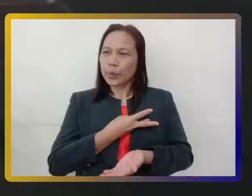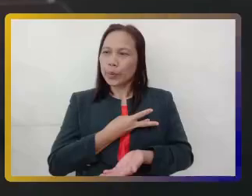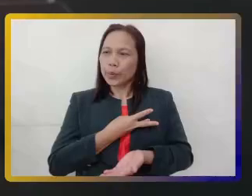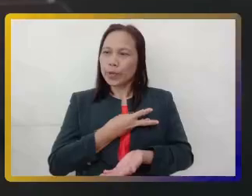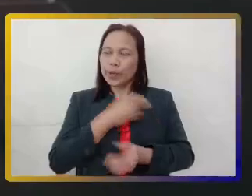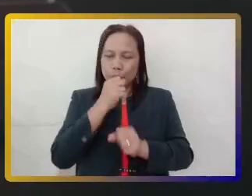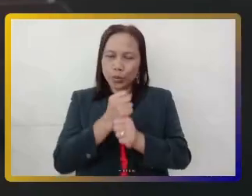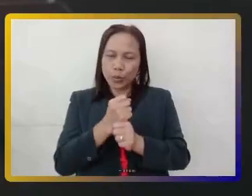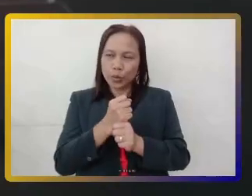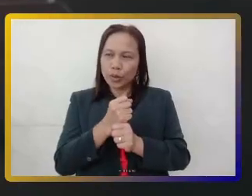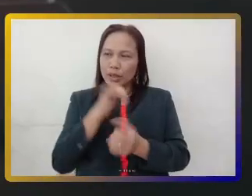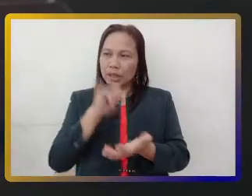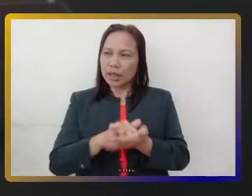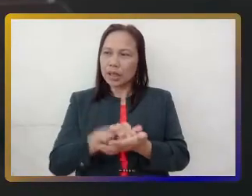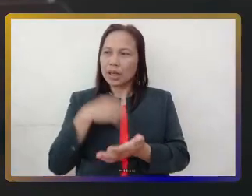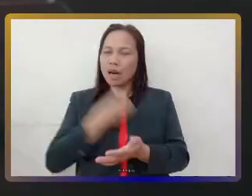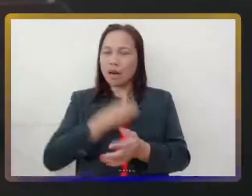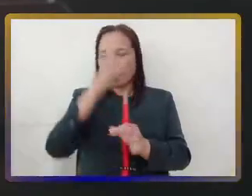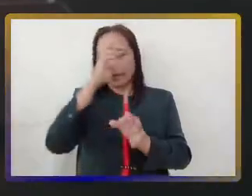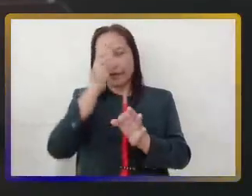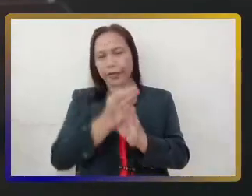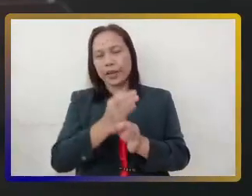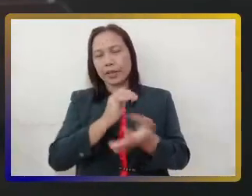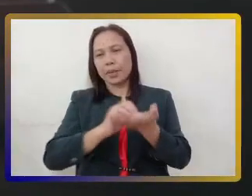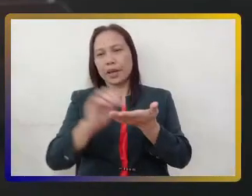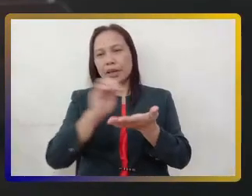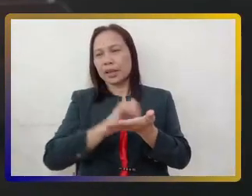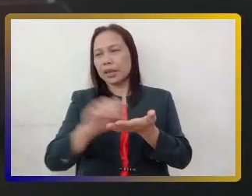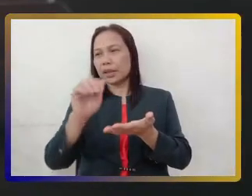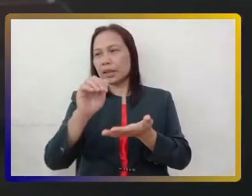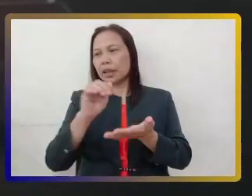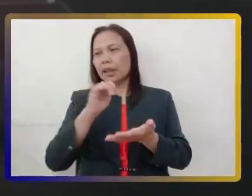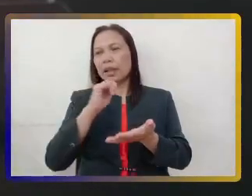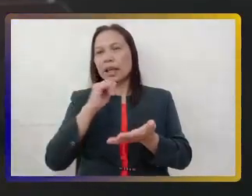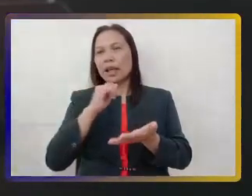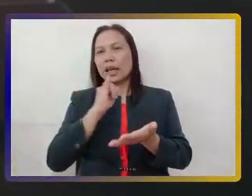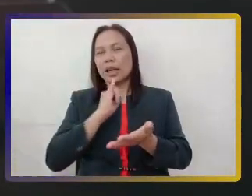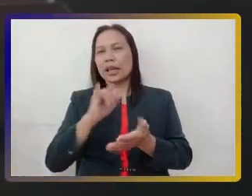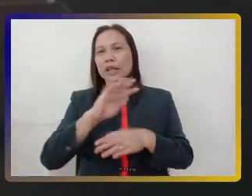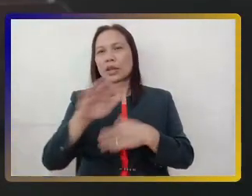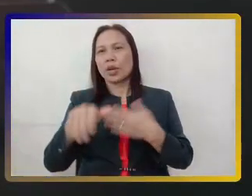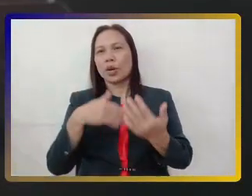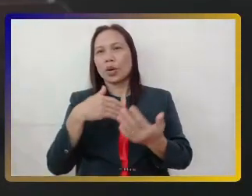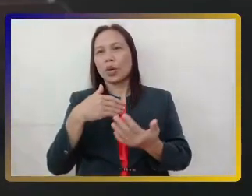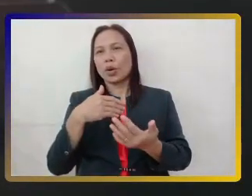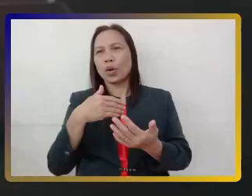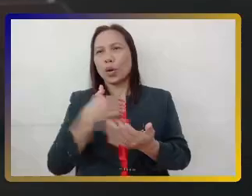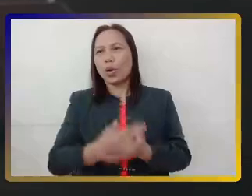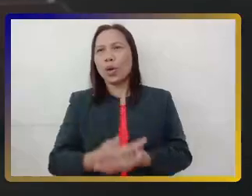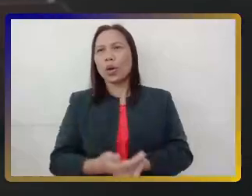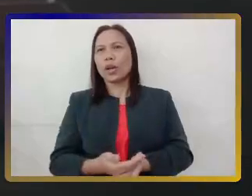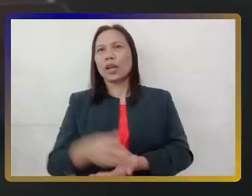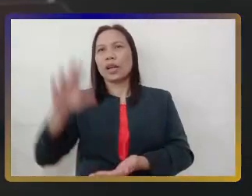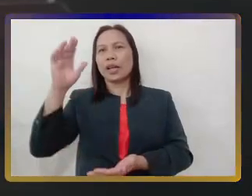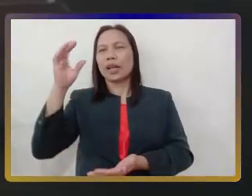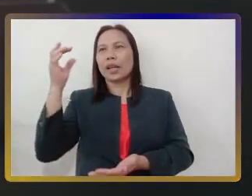heaven that our Faith and practice is always in the light of God's